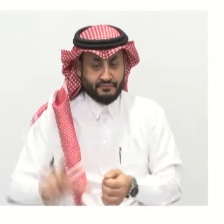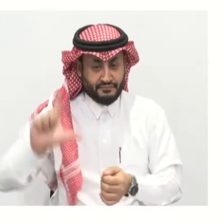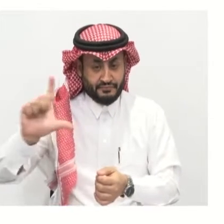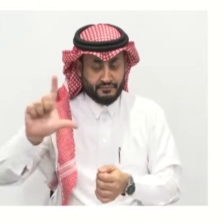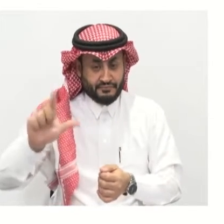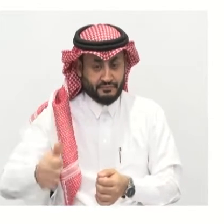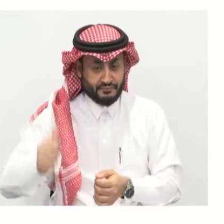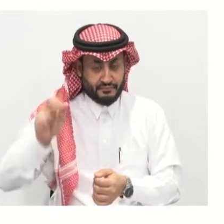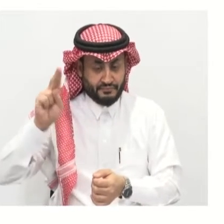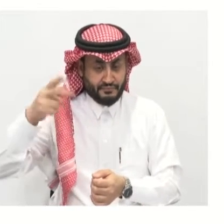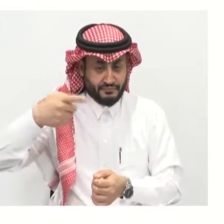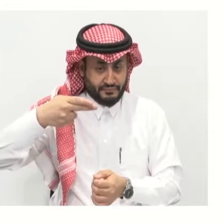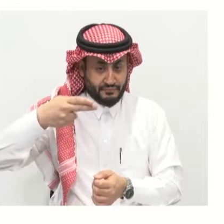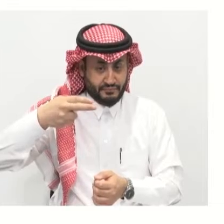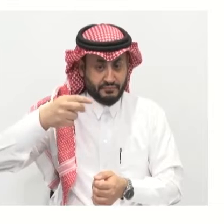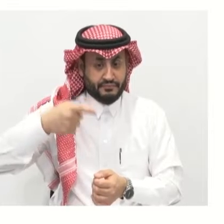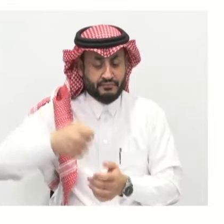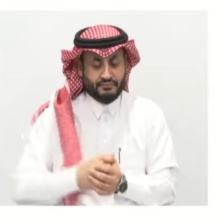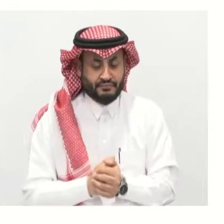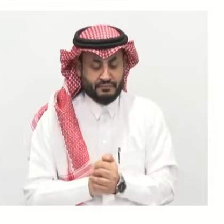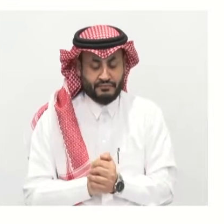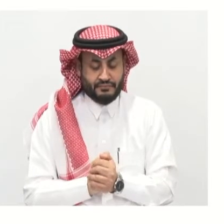word laughter.